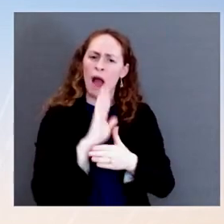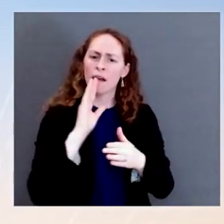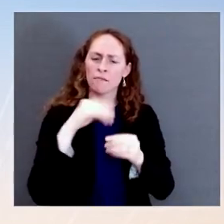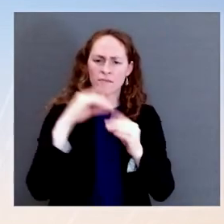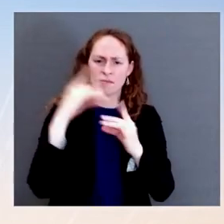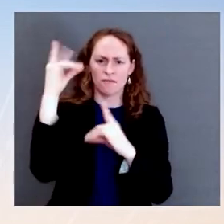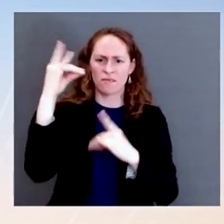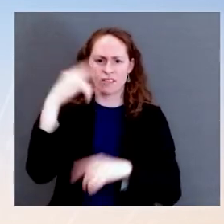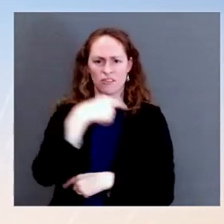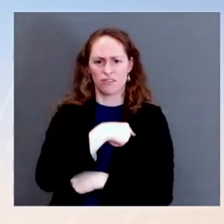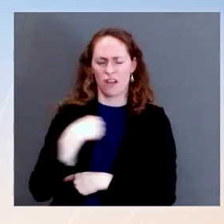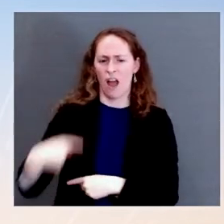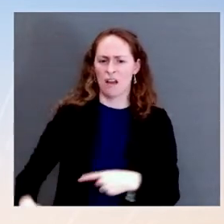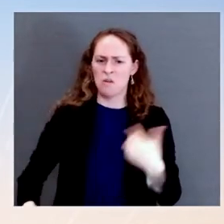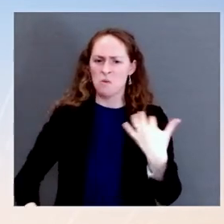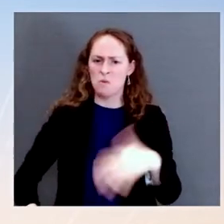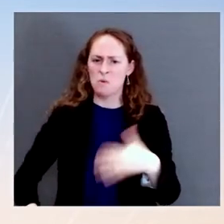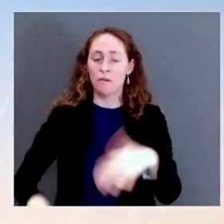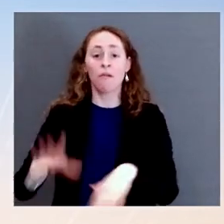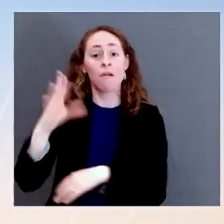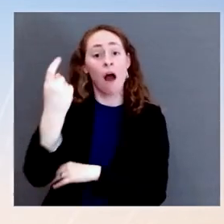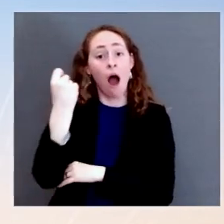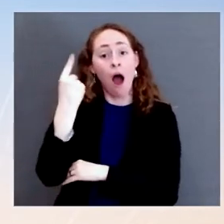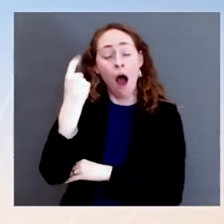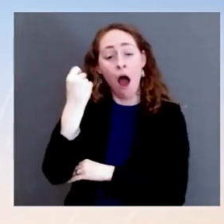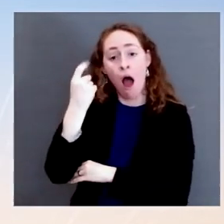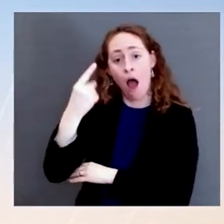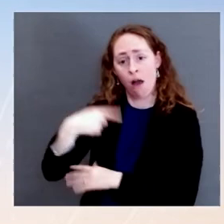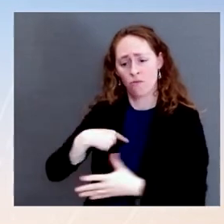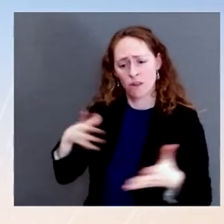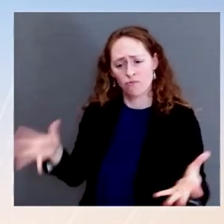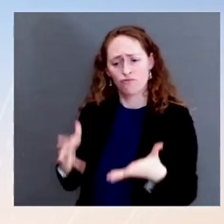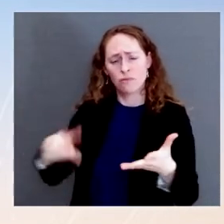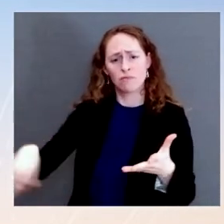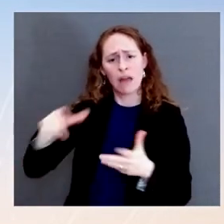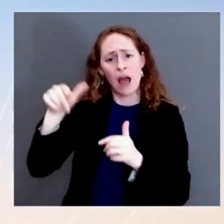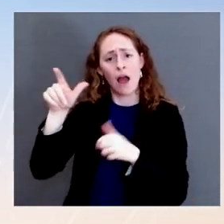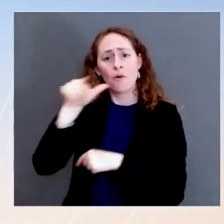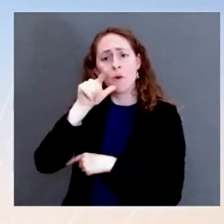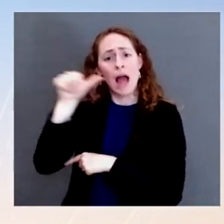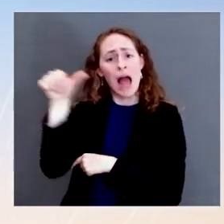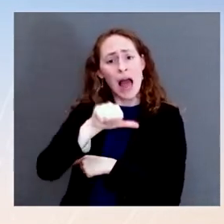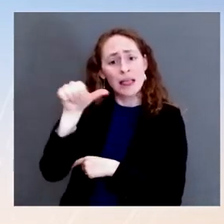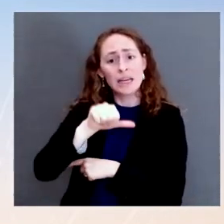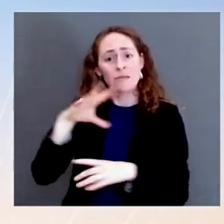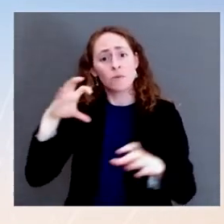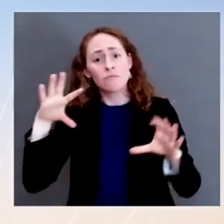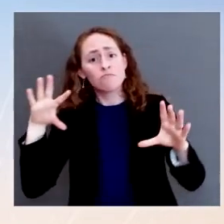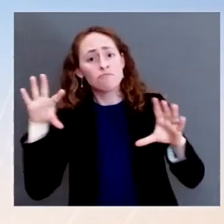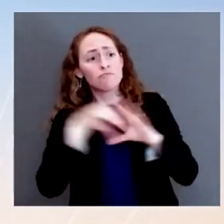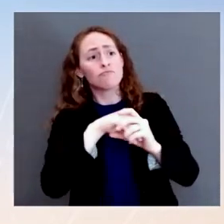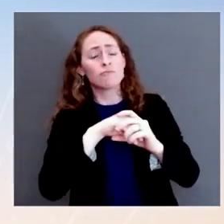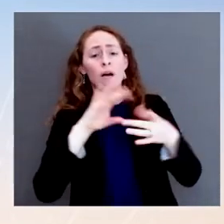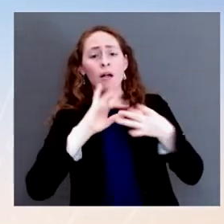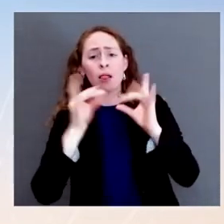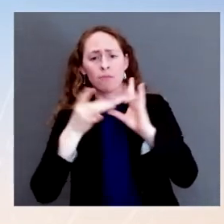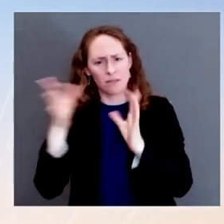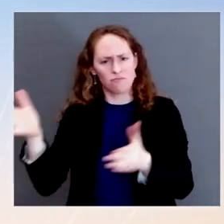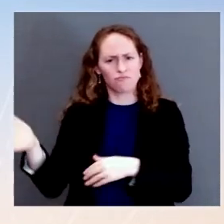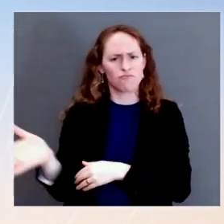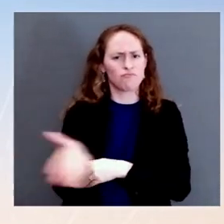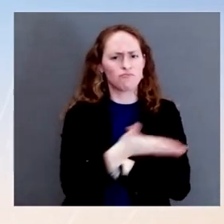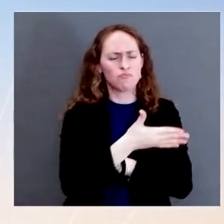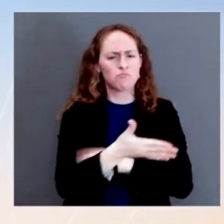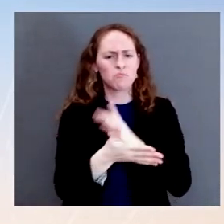cheer them on from home. We will not be contributing to the fanfare of the Games. U.S. diplomatic or official representation